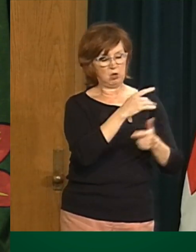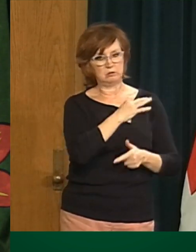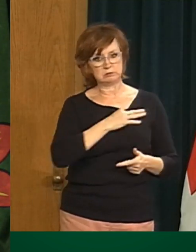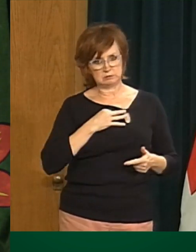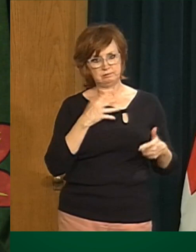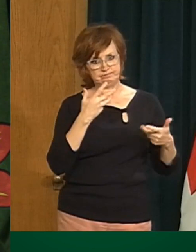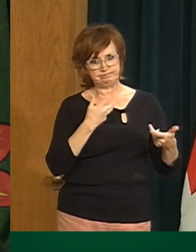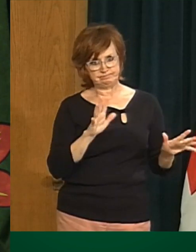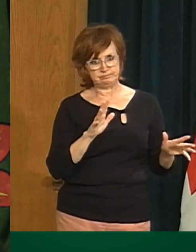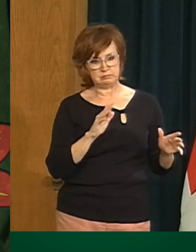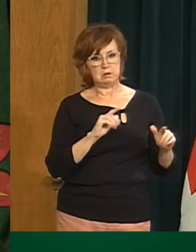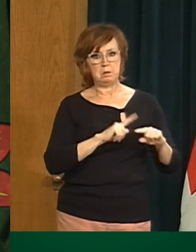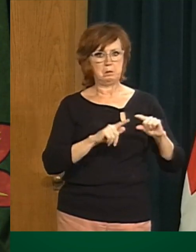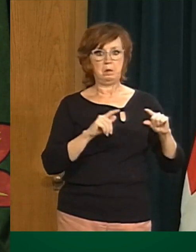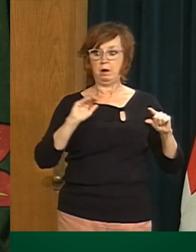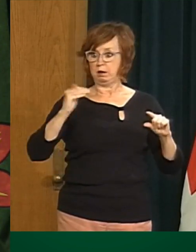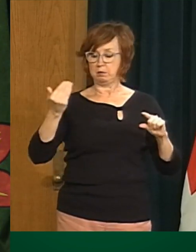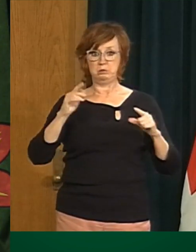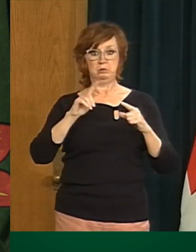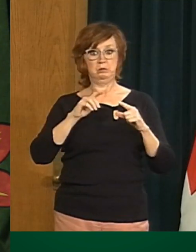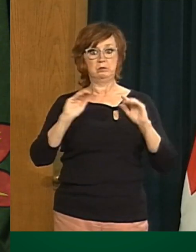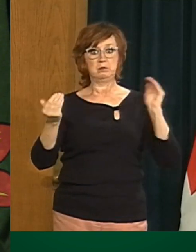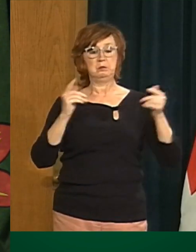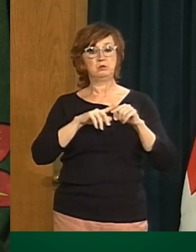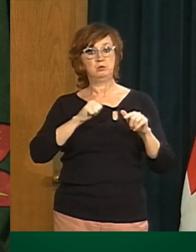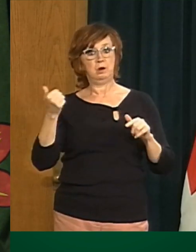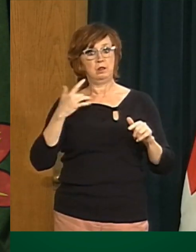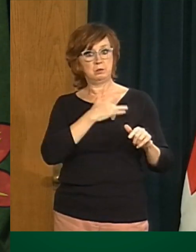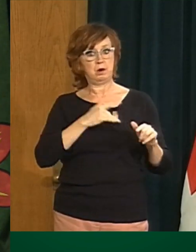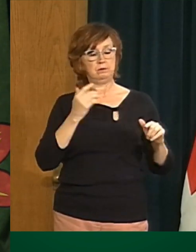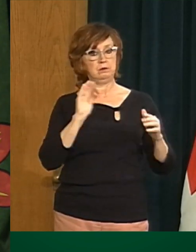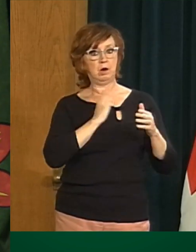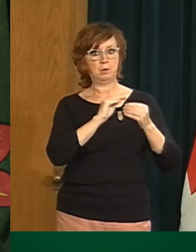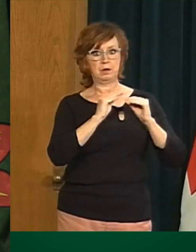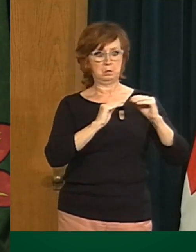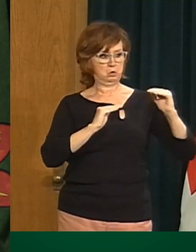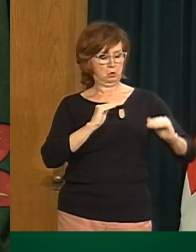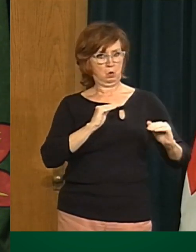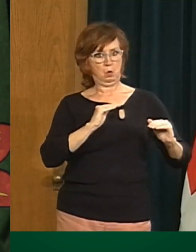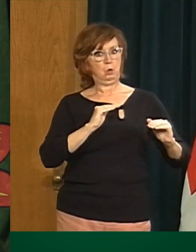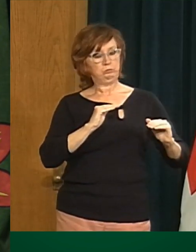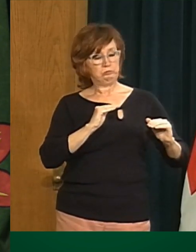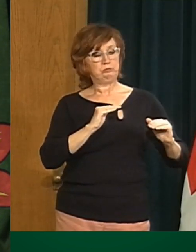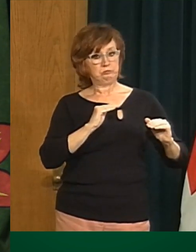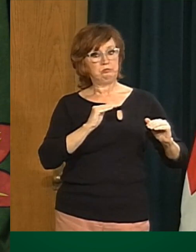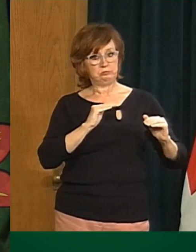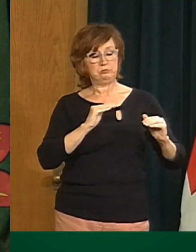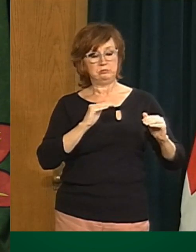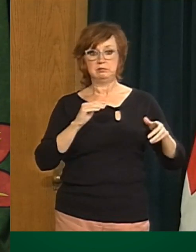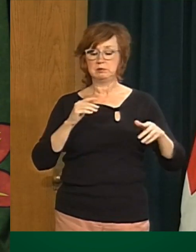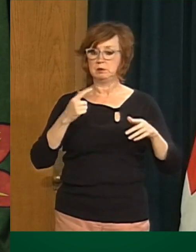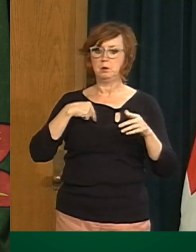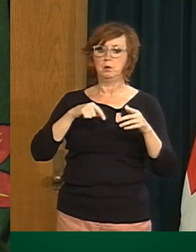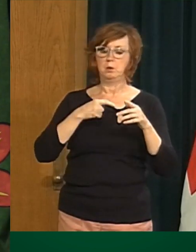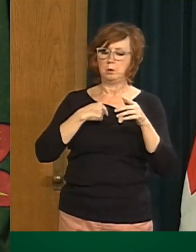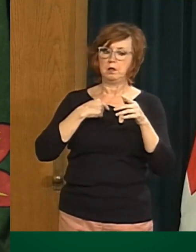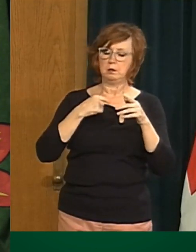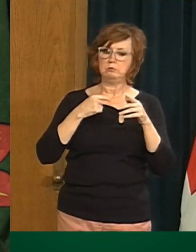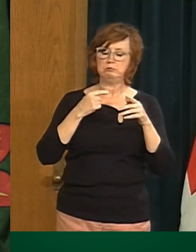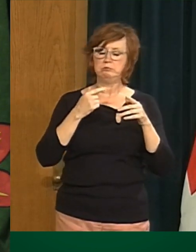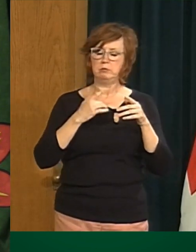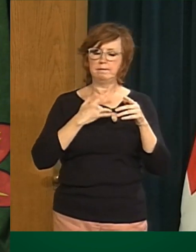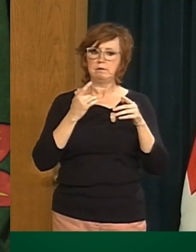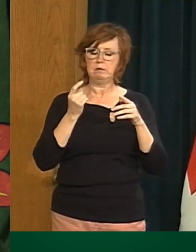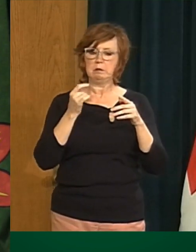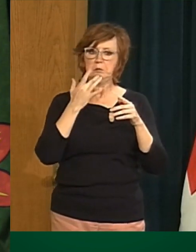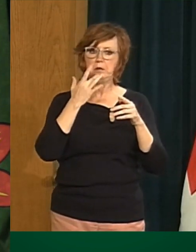we have been able to flatten the curve here in the province, even while most of our population did continue to work in some